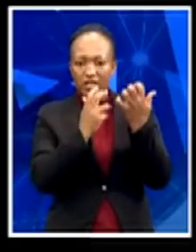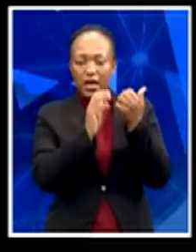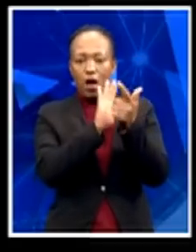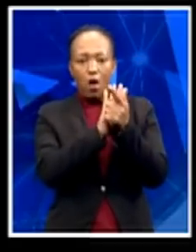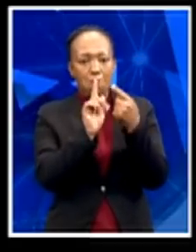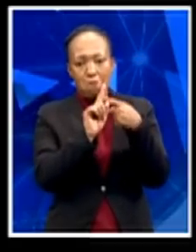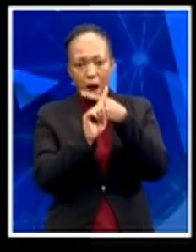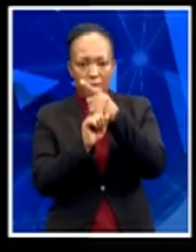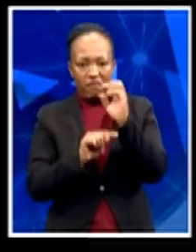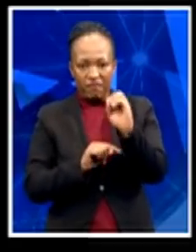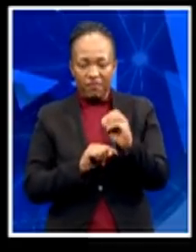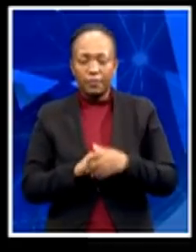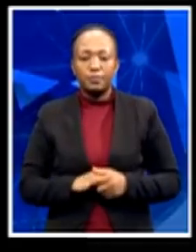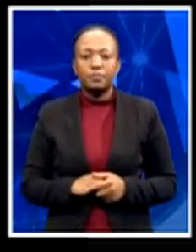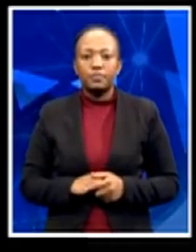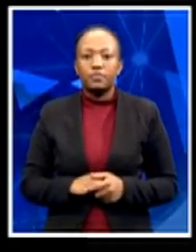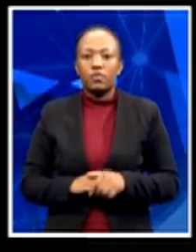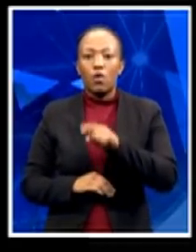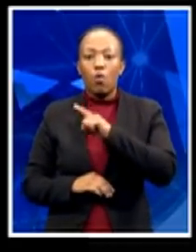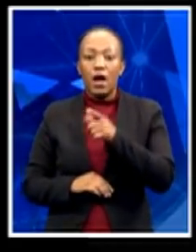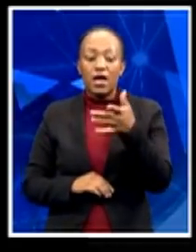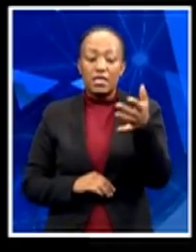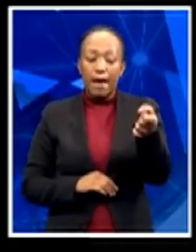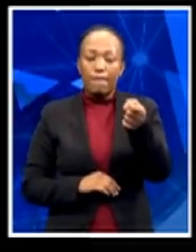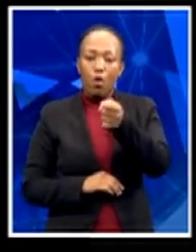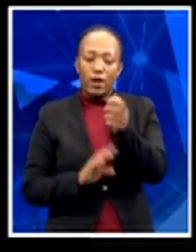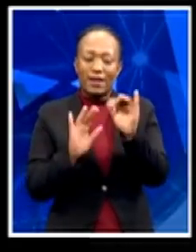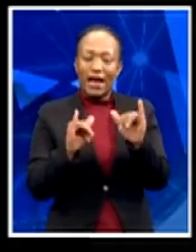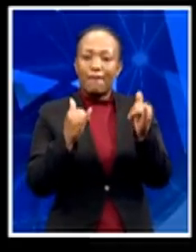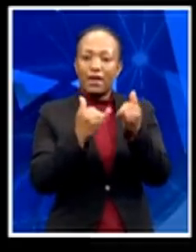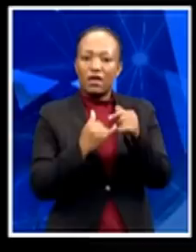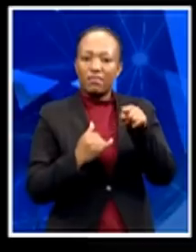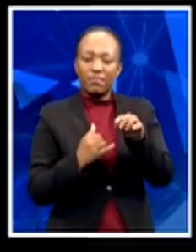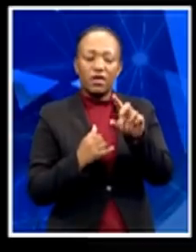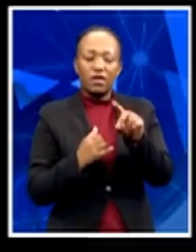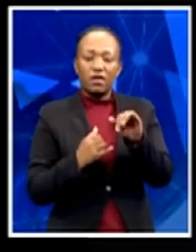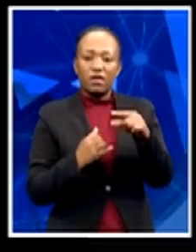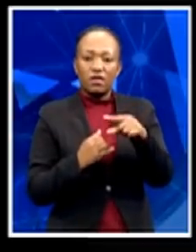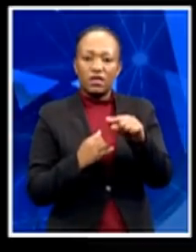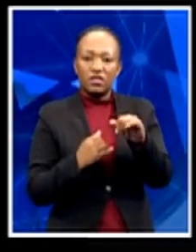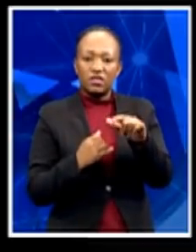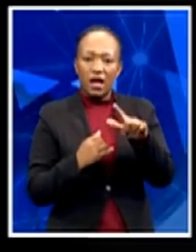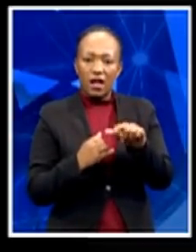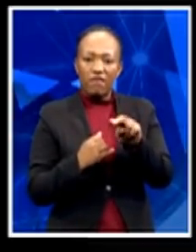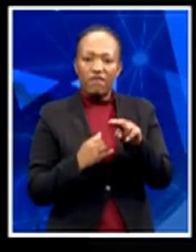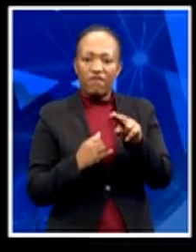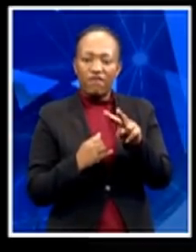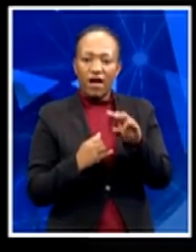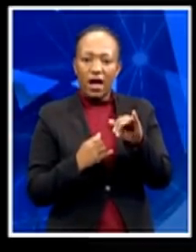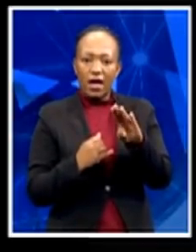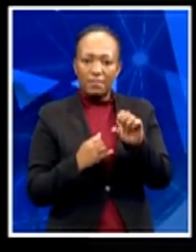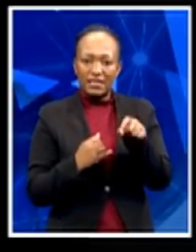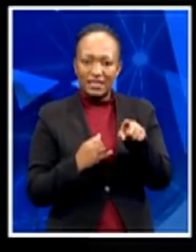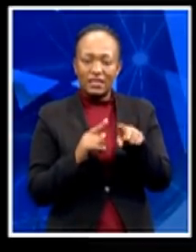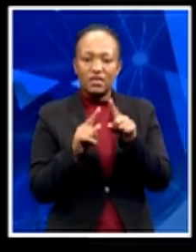the appointment of Digital Vibes was irregular, the total sum amount of 150 million paid to them by the department was irregular and